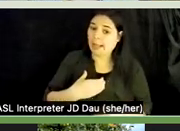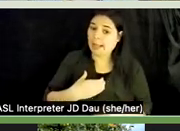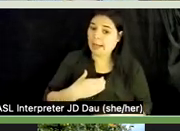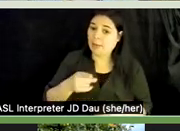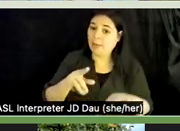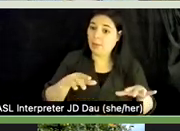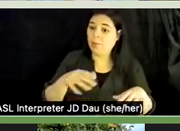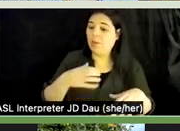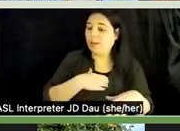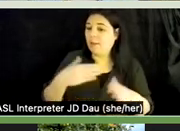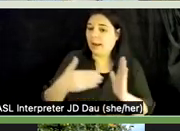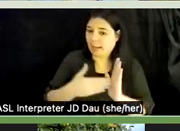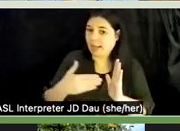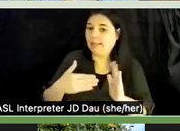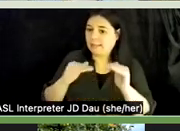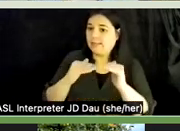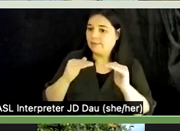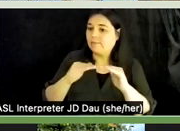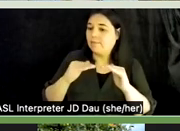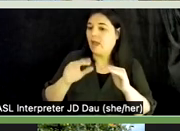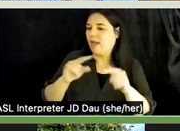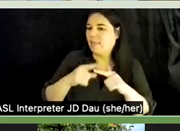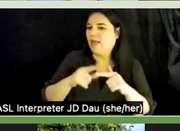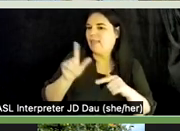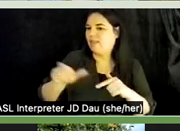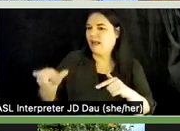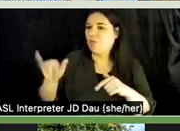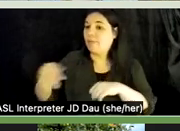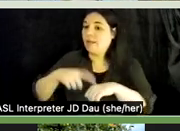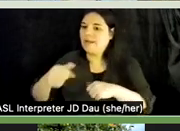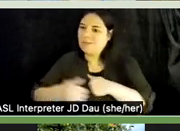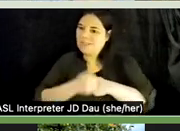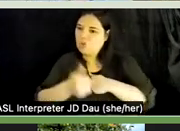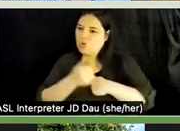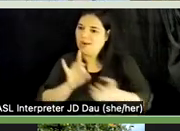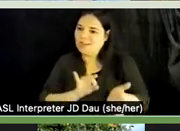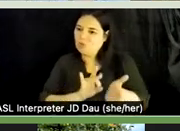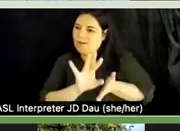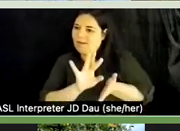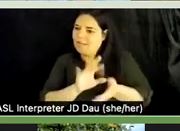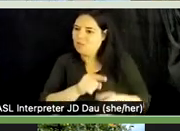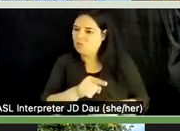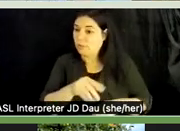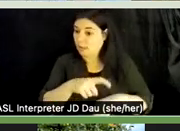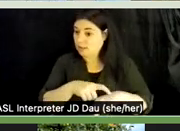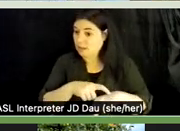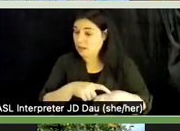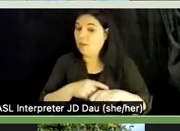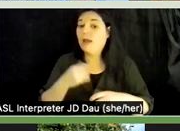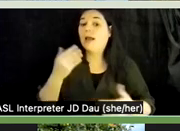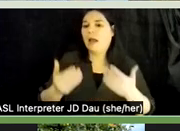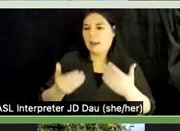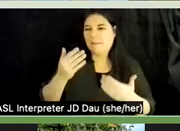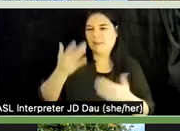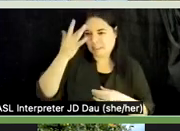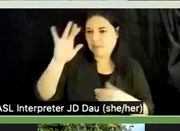violation. In the meantime, the landlord is threatening to evict you. At that point, it might be wise to go ahead and file